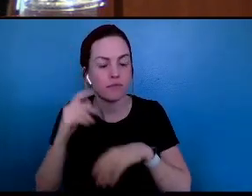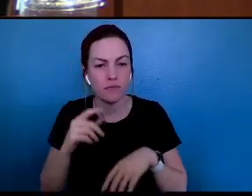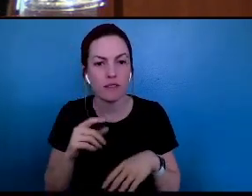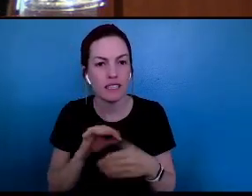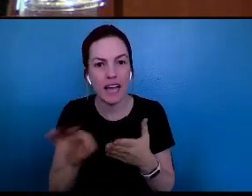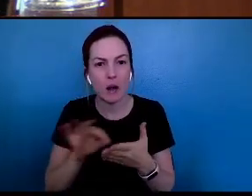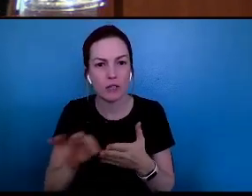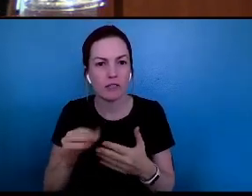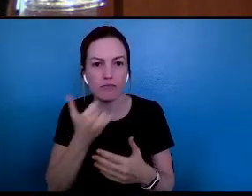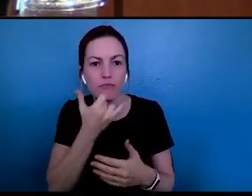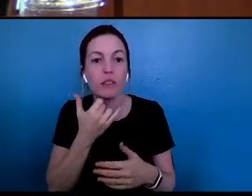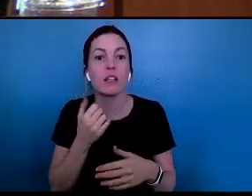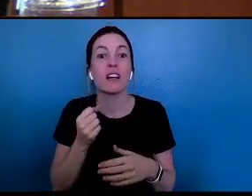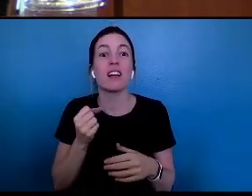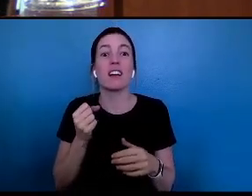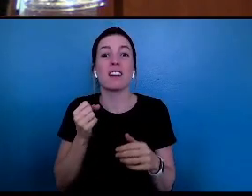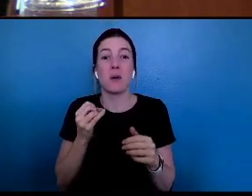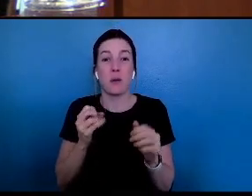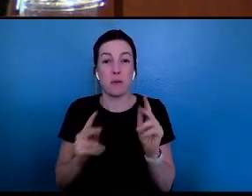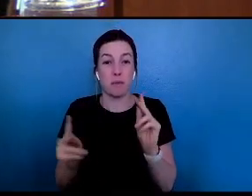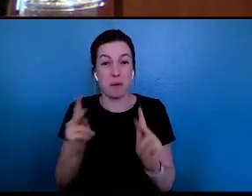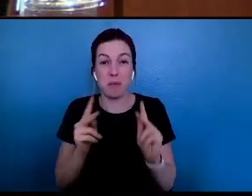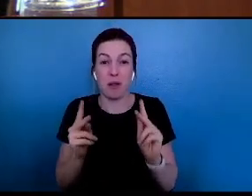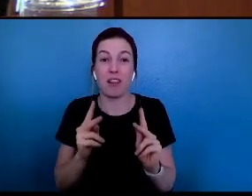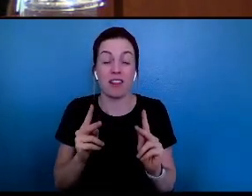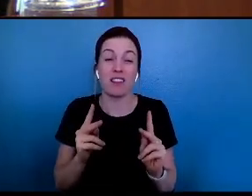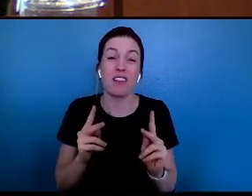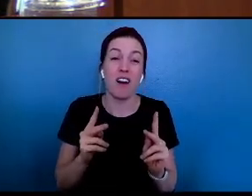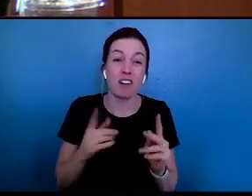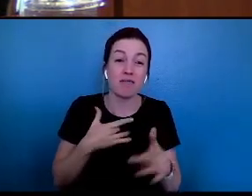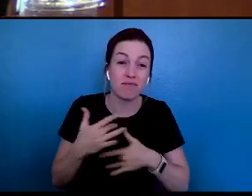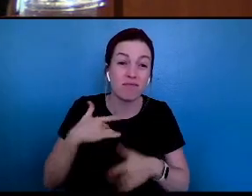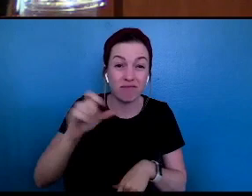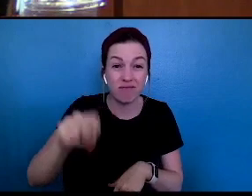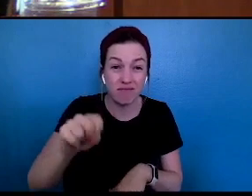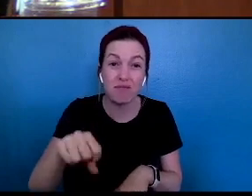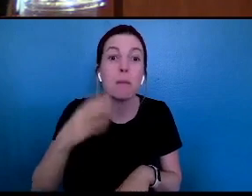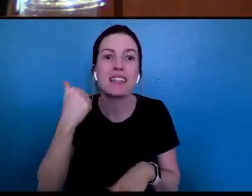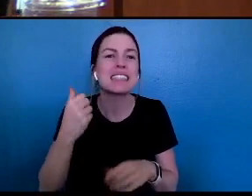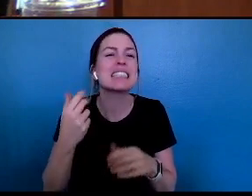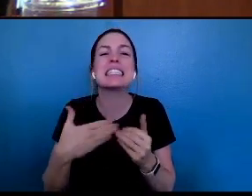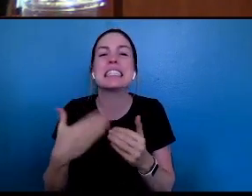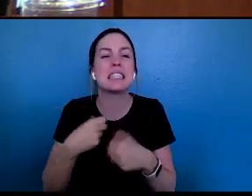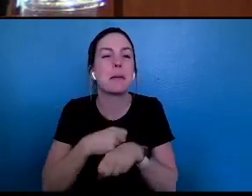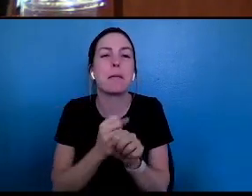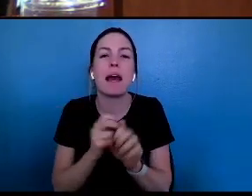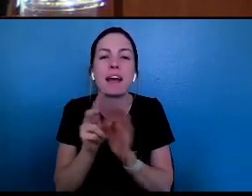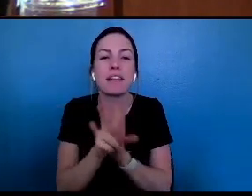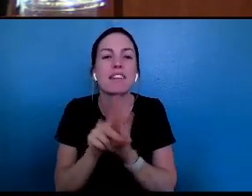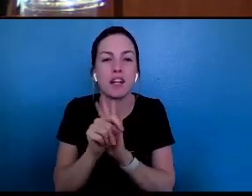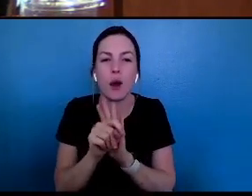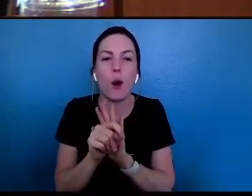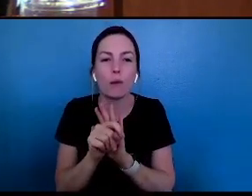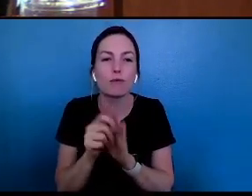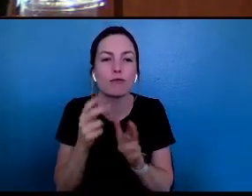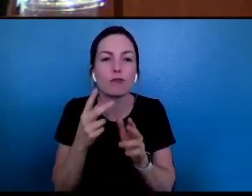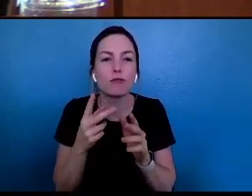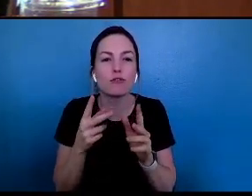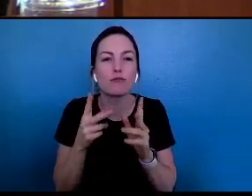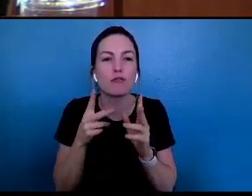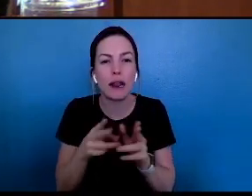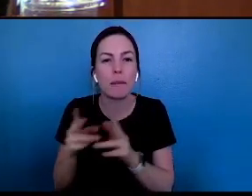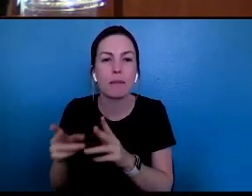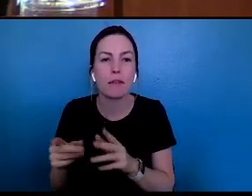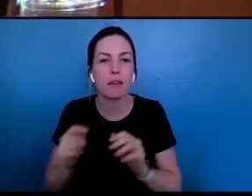try it. Why not, right? It's now so easy to generate those short clips. And so we pre-bunked, not just by me deepfaking